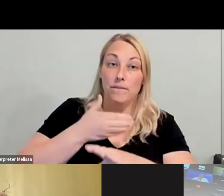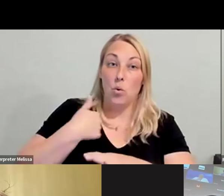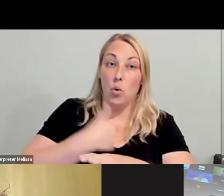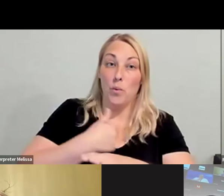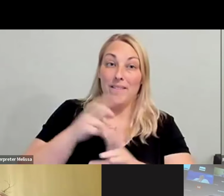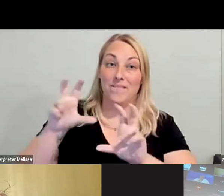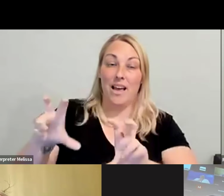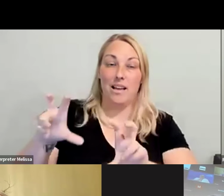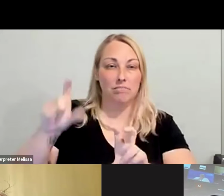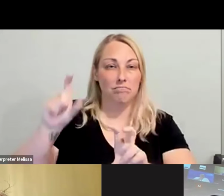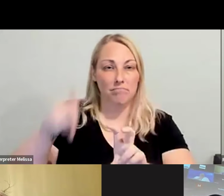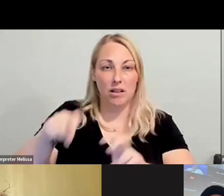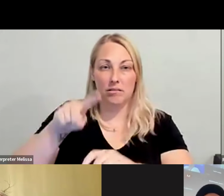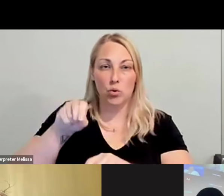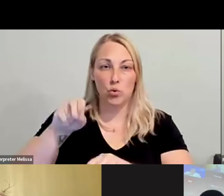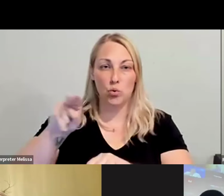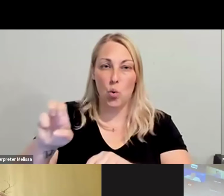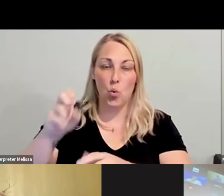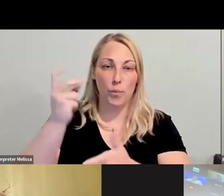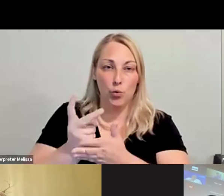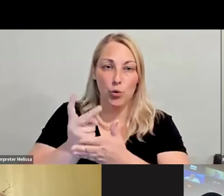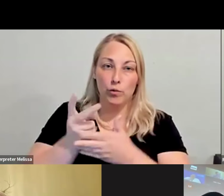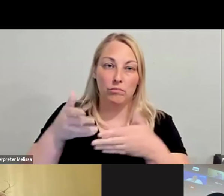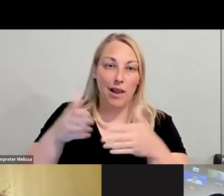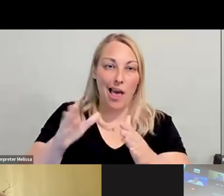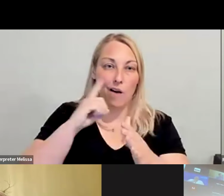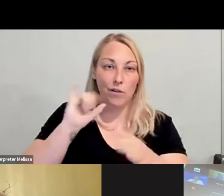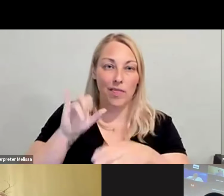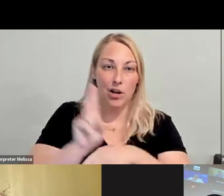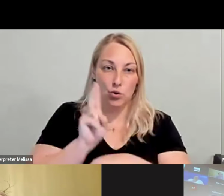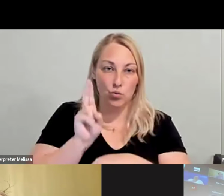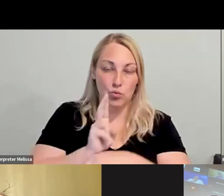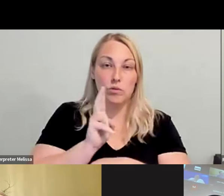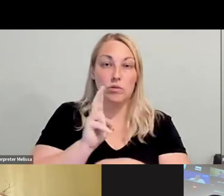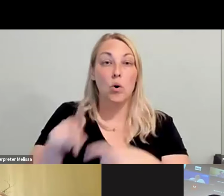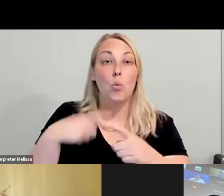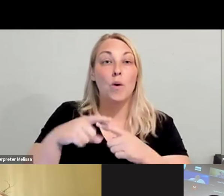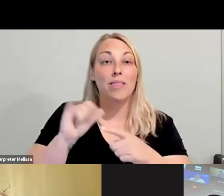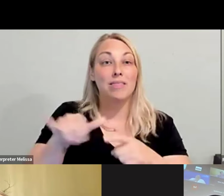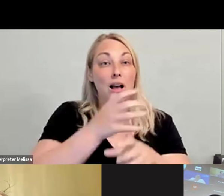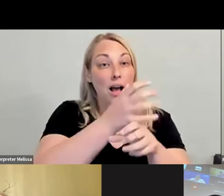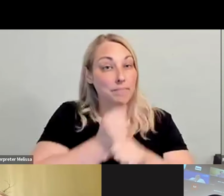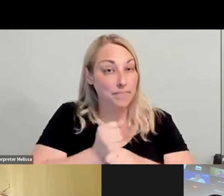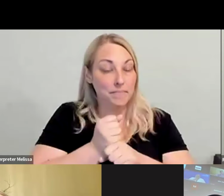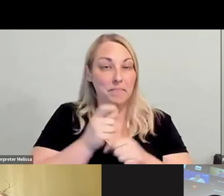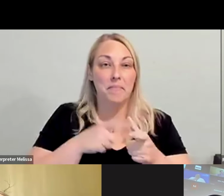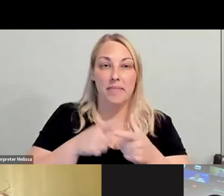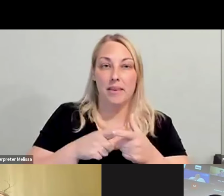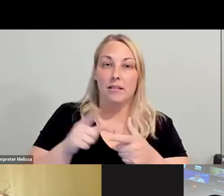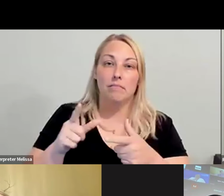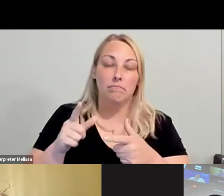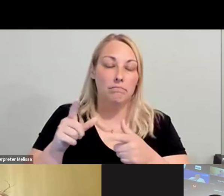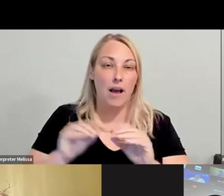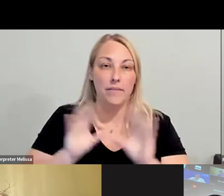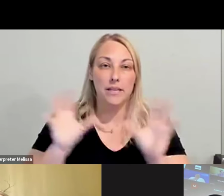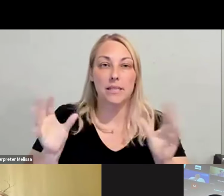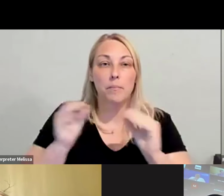the zoning approval to allow for the use. Once that can be obtained, then obviously, additional work can be